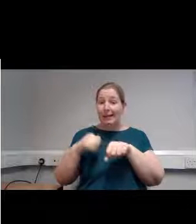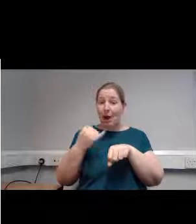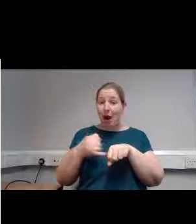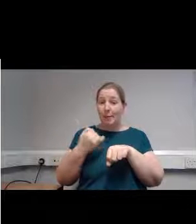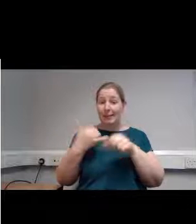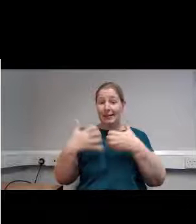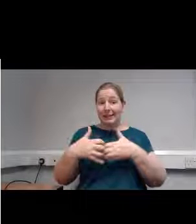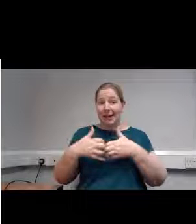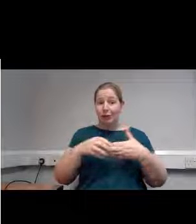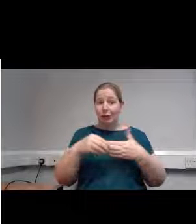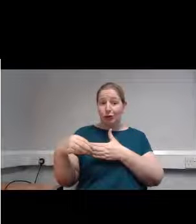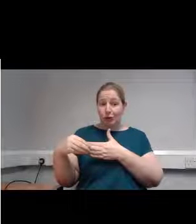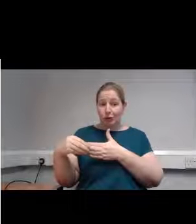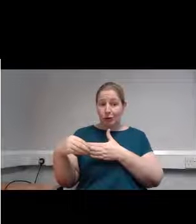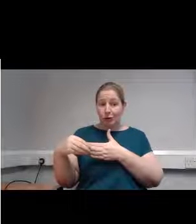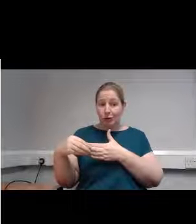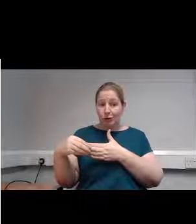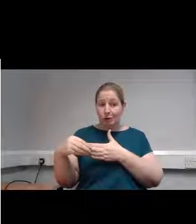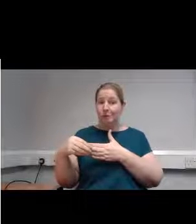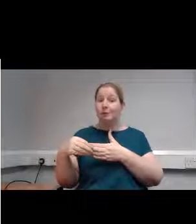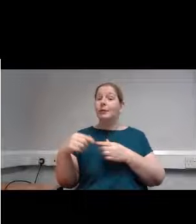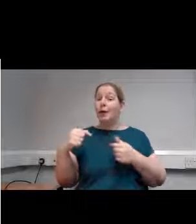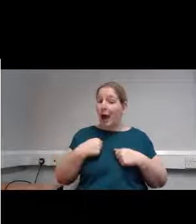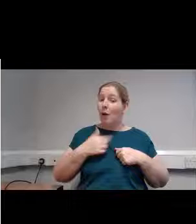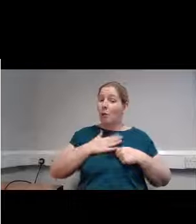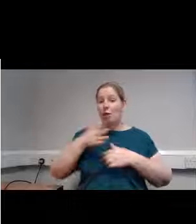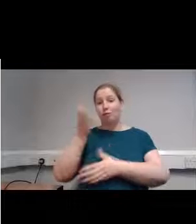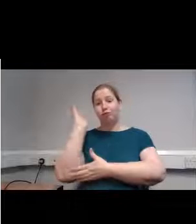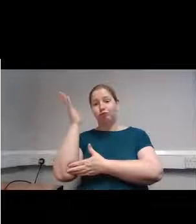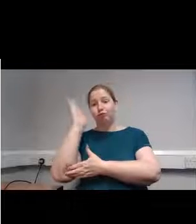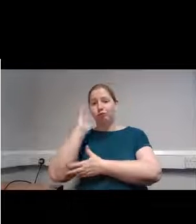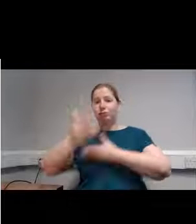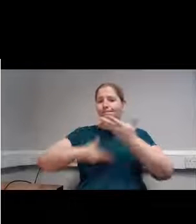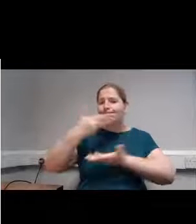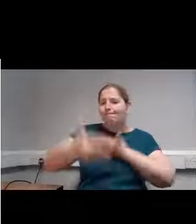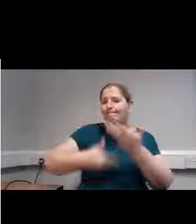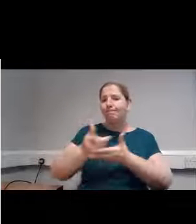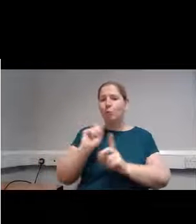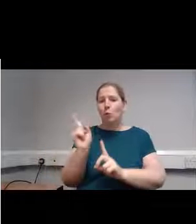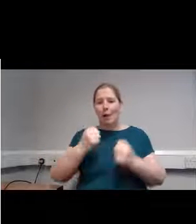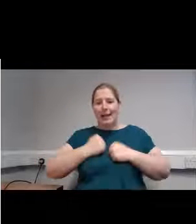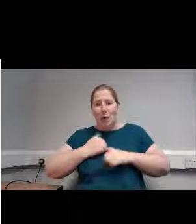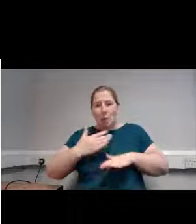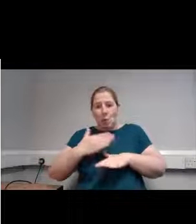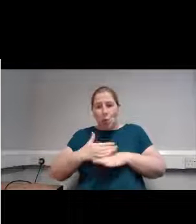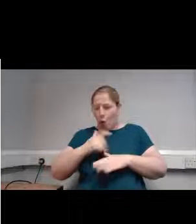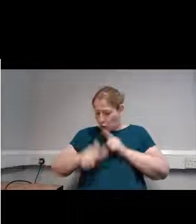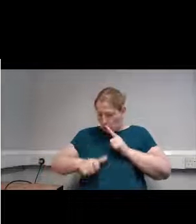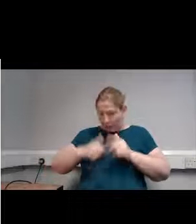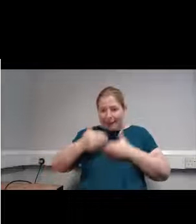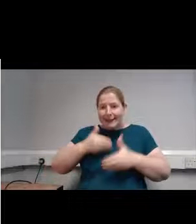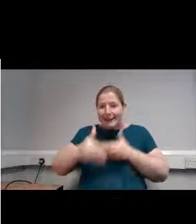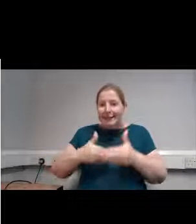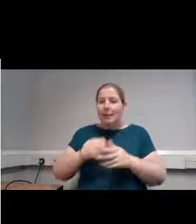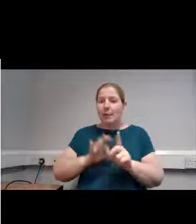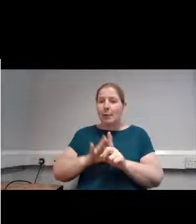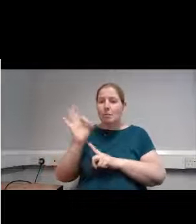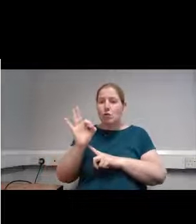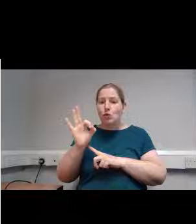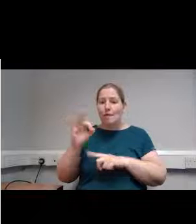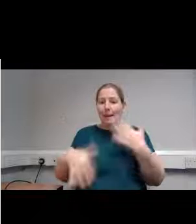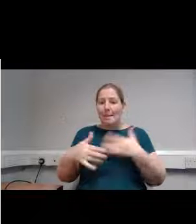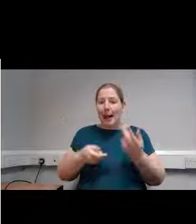present today on a programme of work that we have been involved in the Derby and Derbyshire integrated care system on improving pain